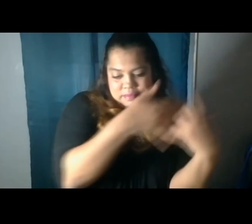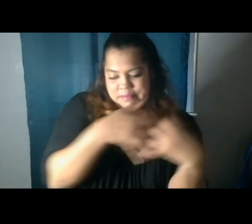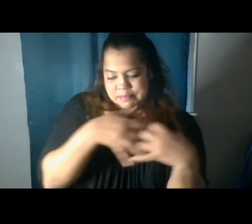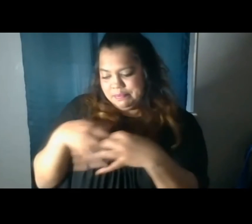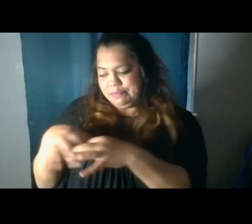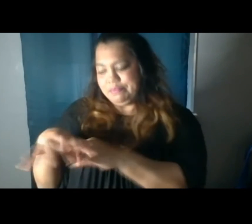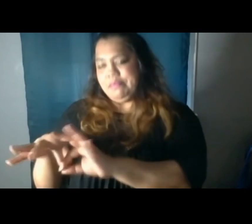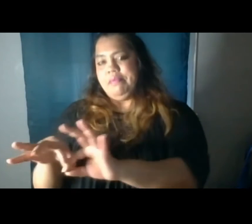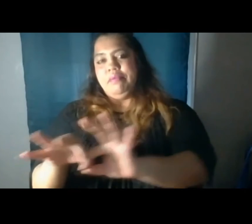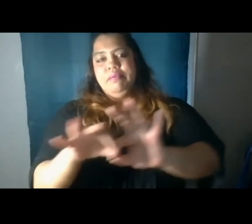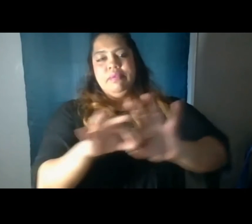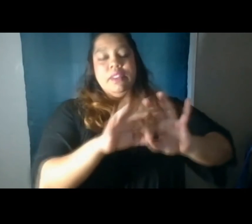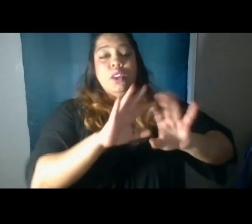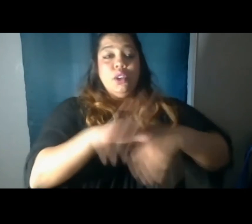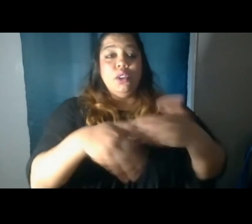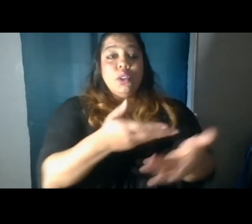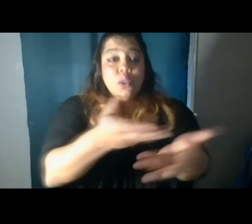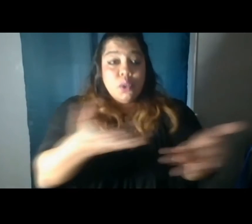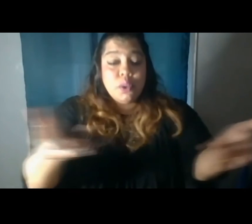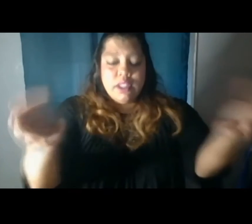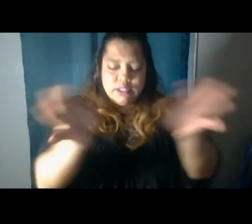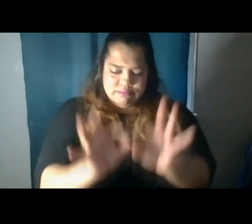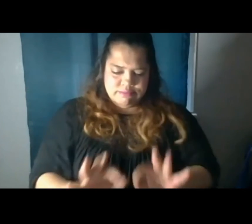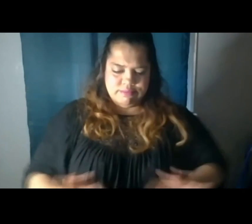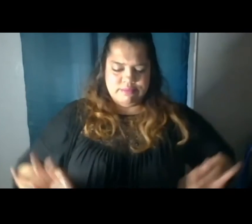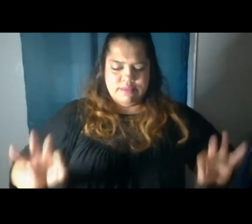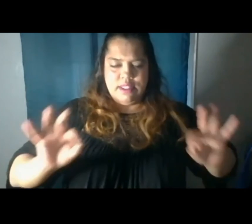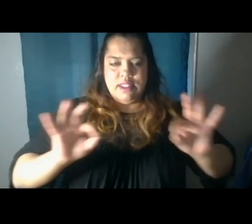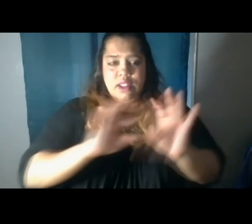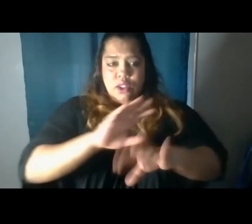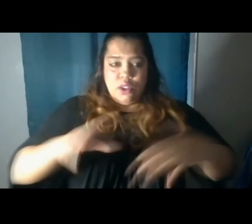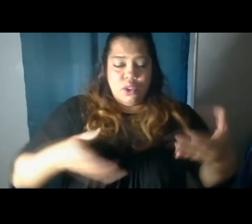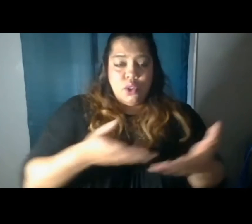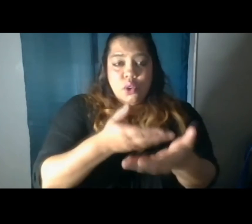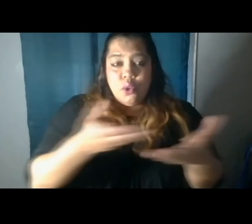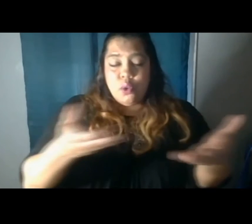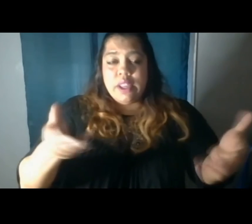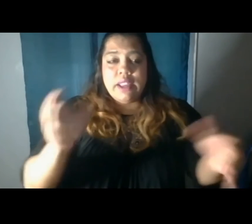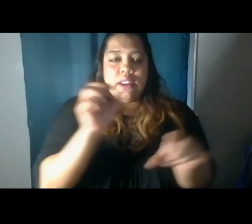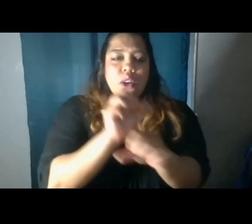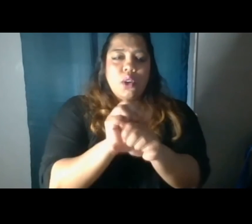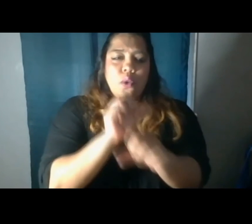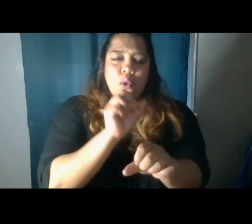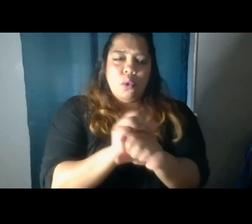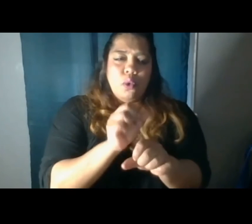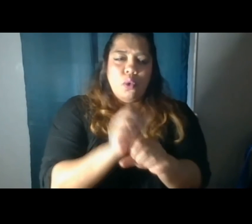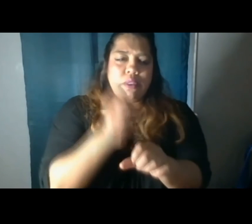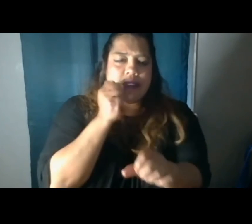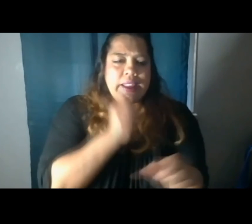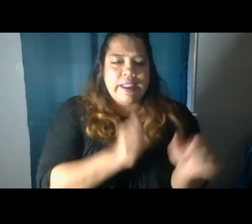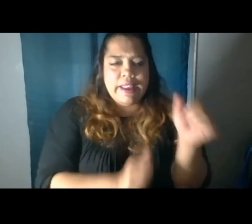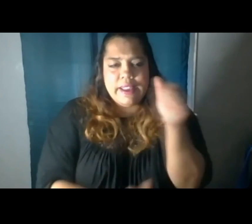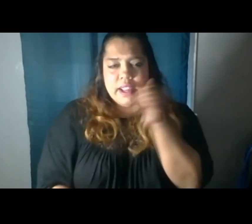We are enough. We do enough. We